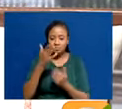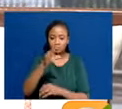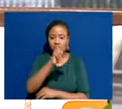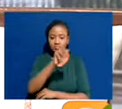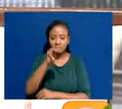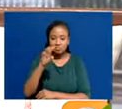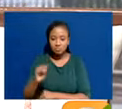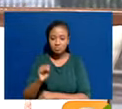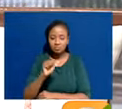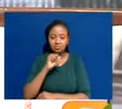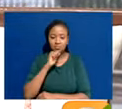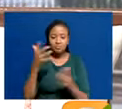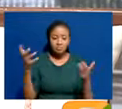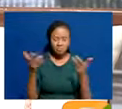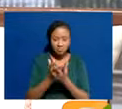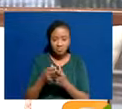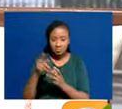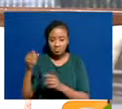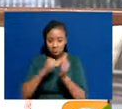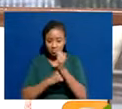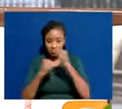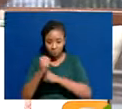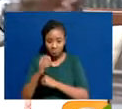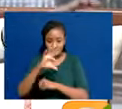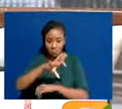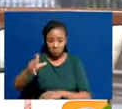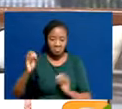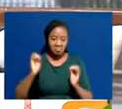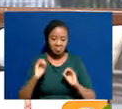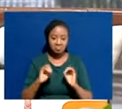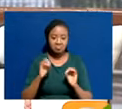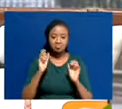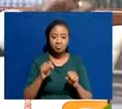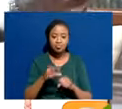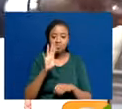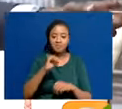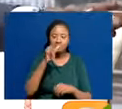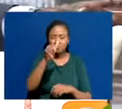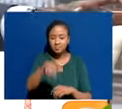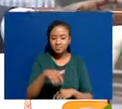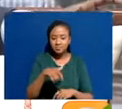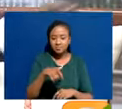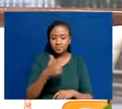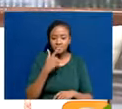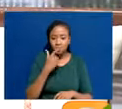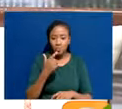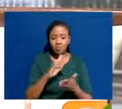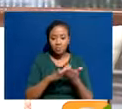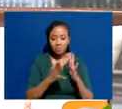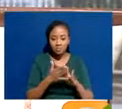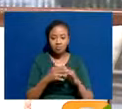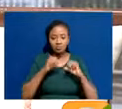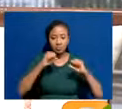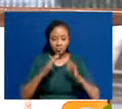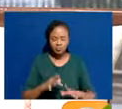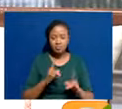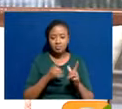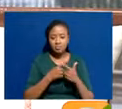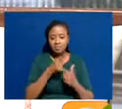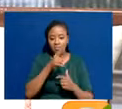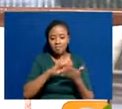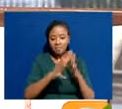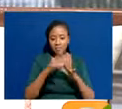not congruent with the structure in the county. So you find a guy became an inspectorate officer, comes and becomes a boss of somebody who